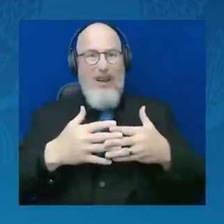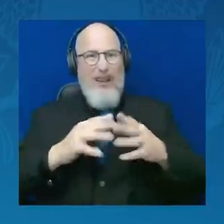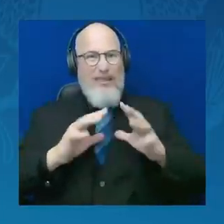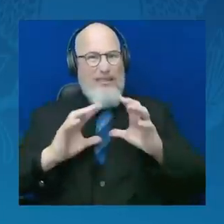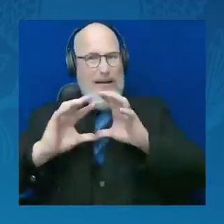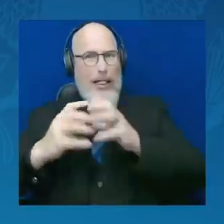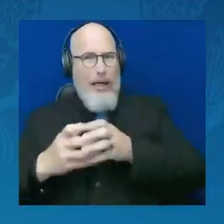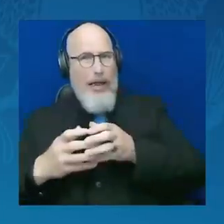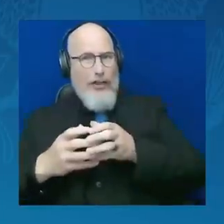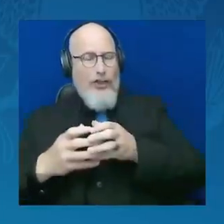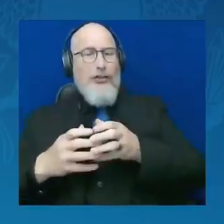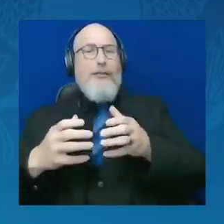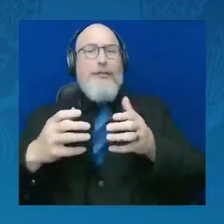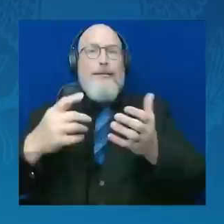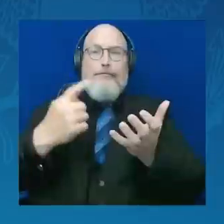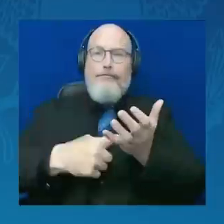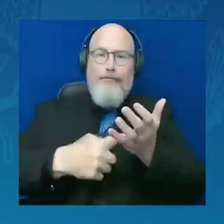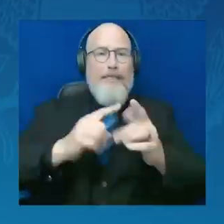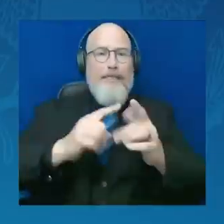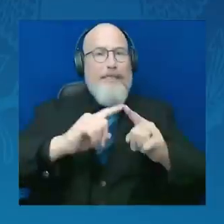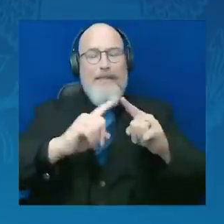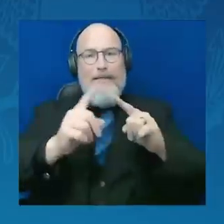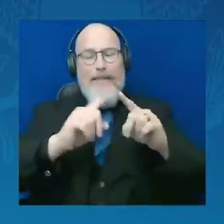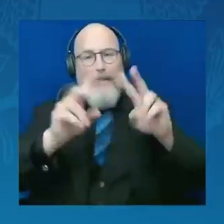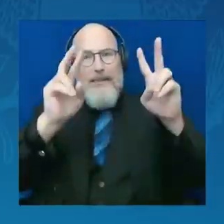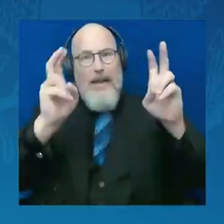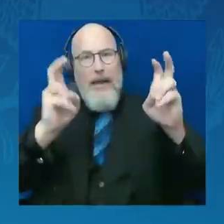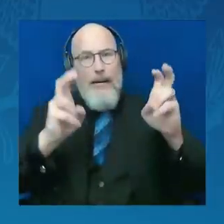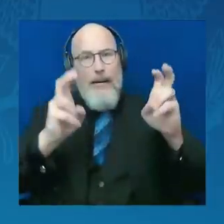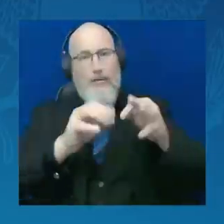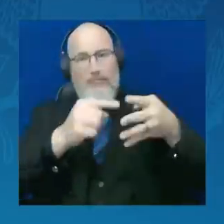I highlighted very forcefully